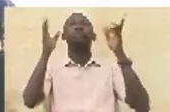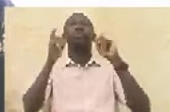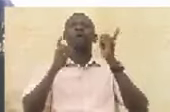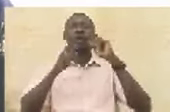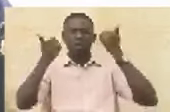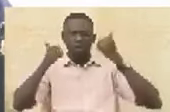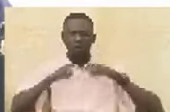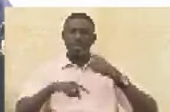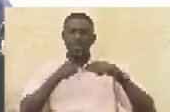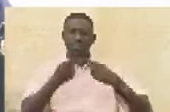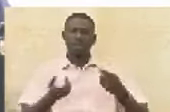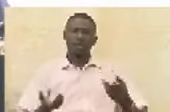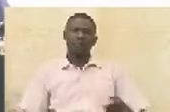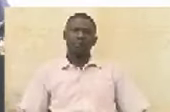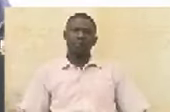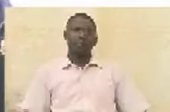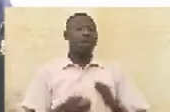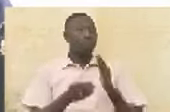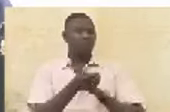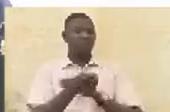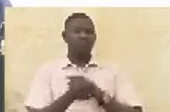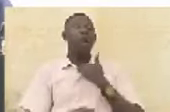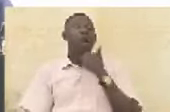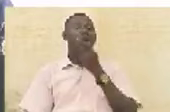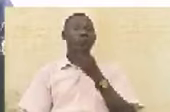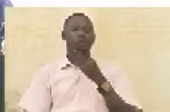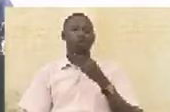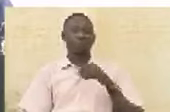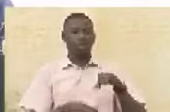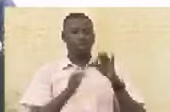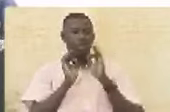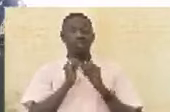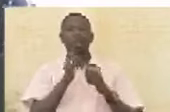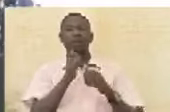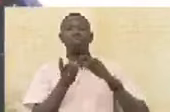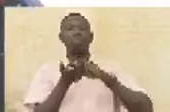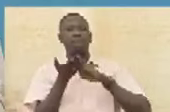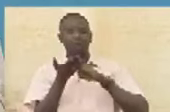That was before you were asked to go take the medicine again.